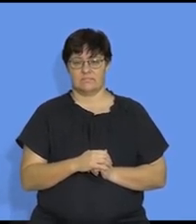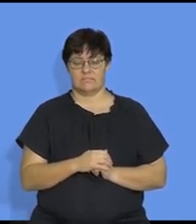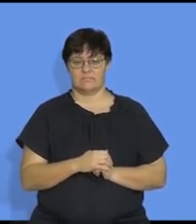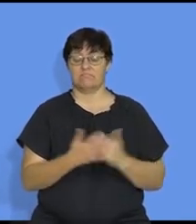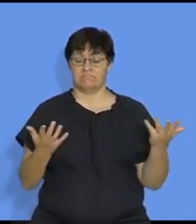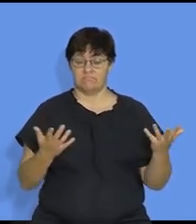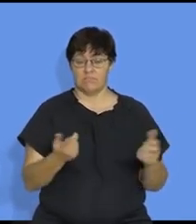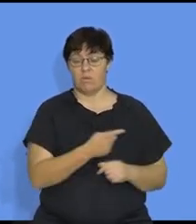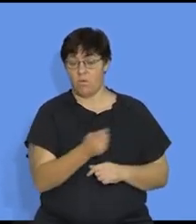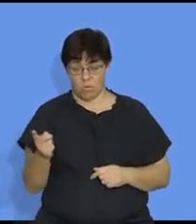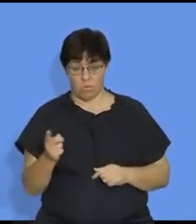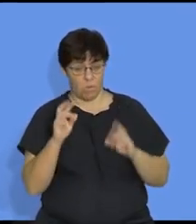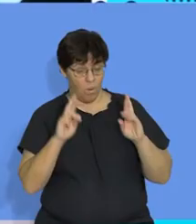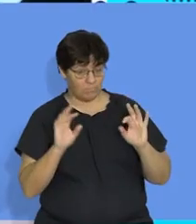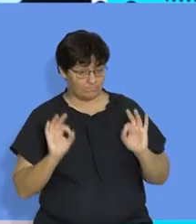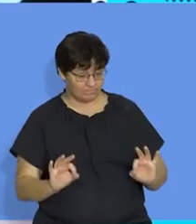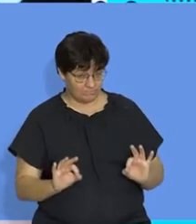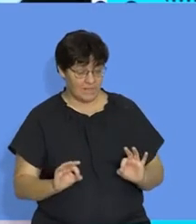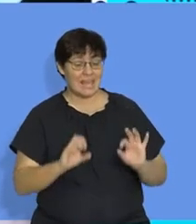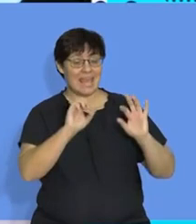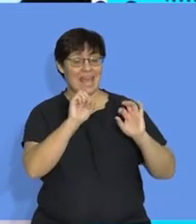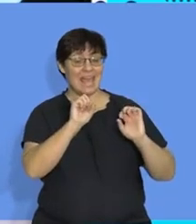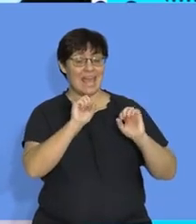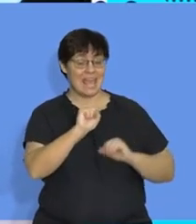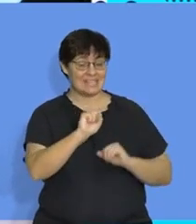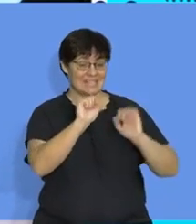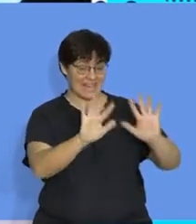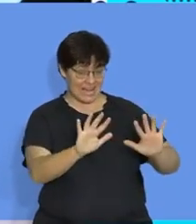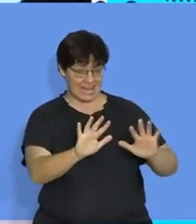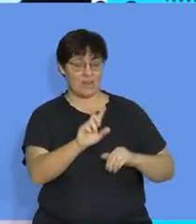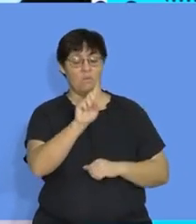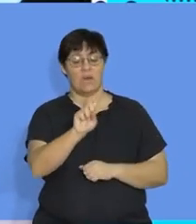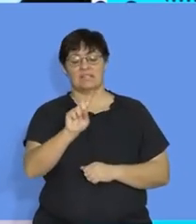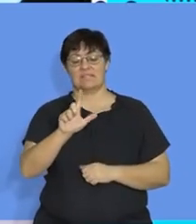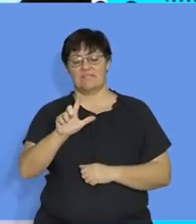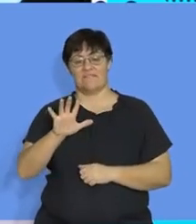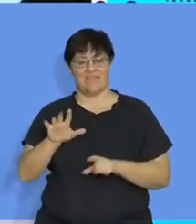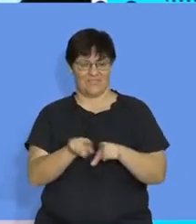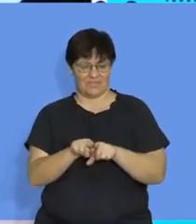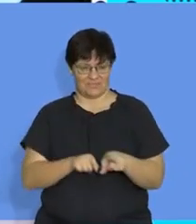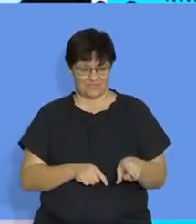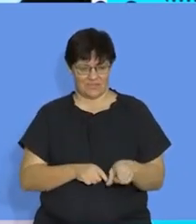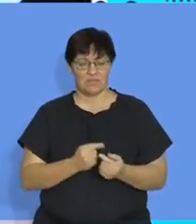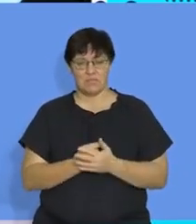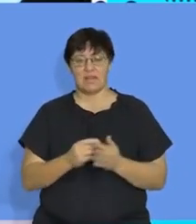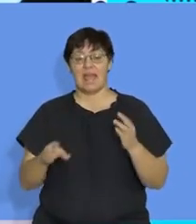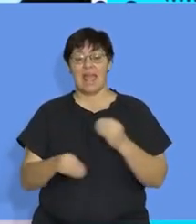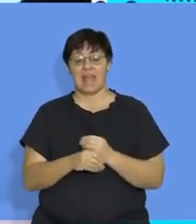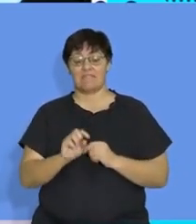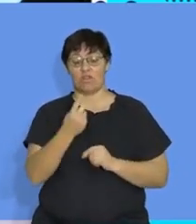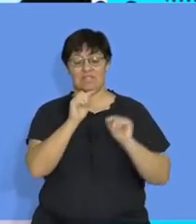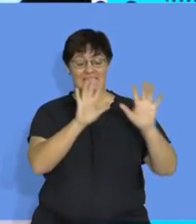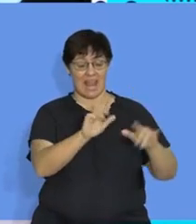So everyone, I hope you're with me. S10 equals to 175 means that if I add the